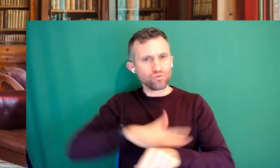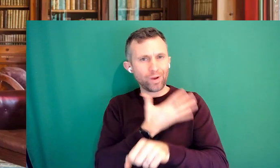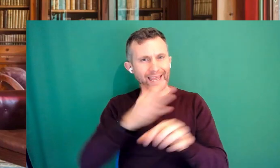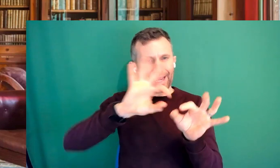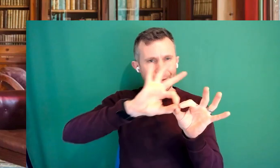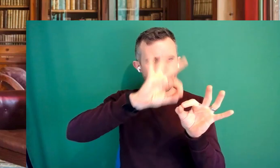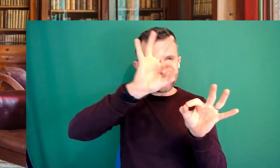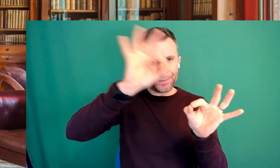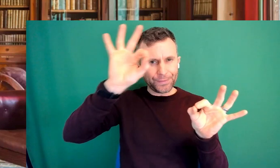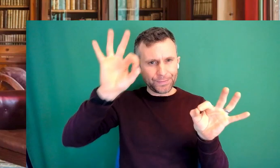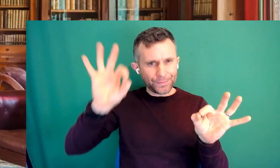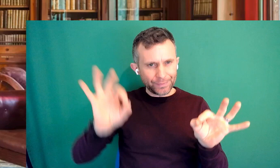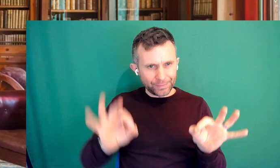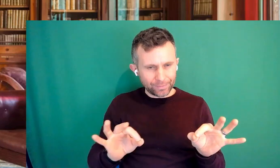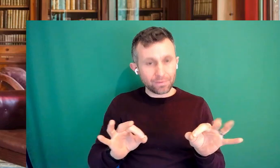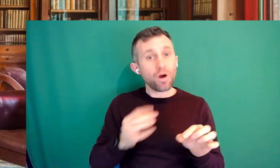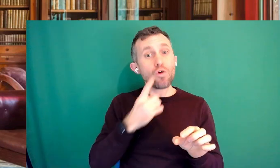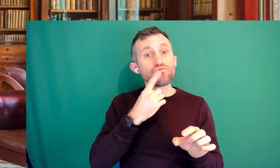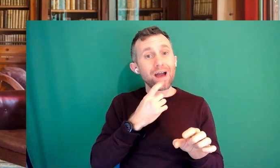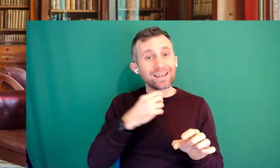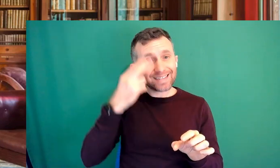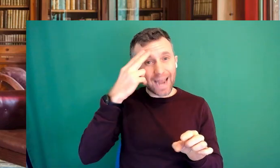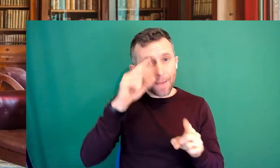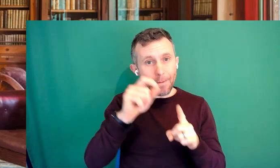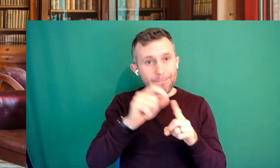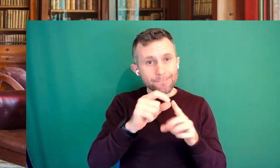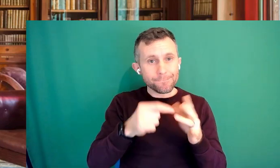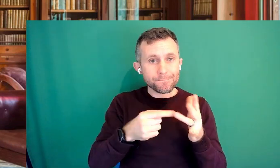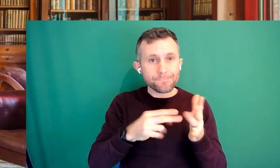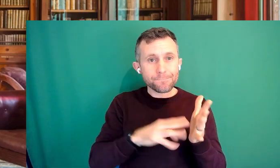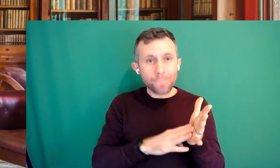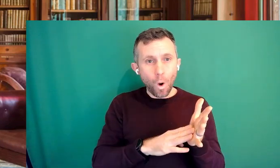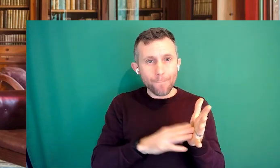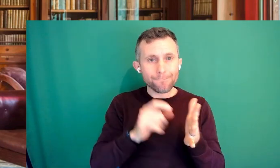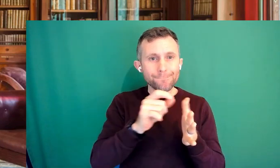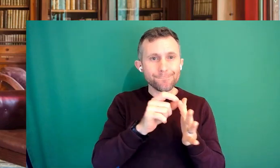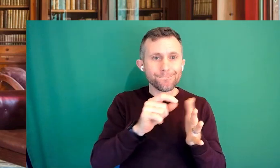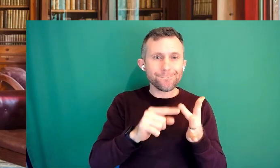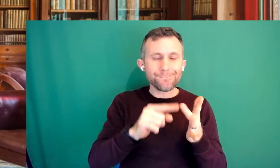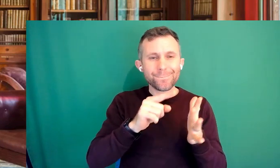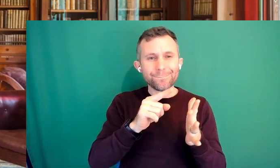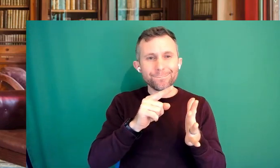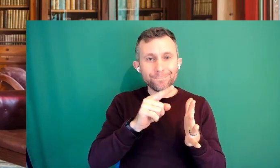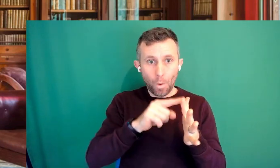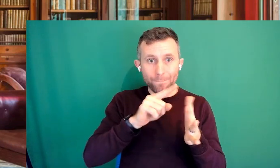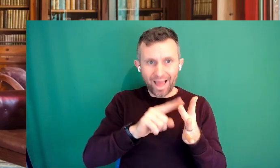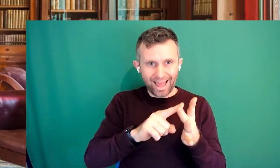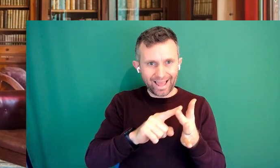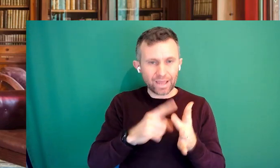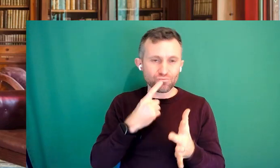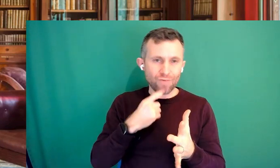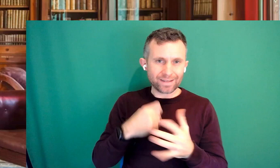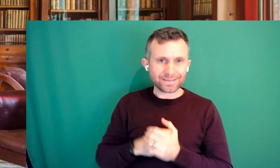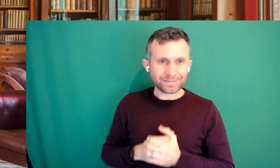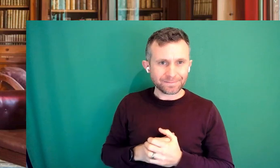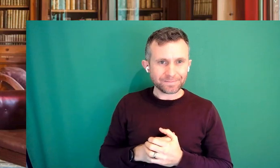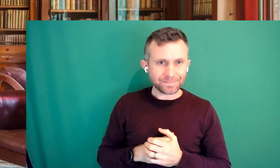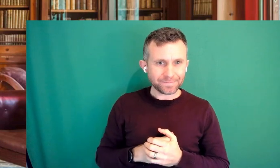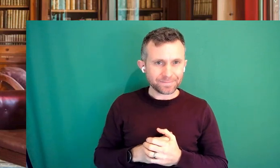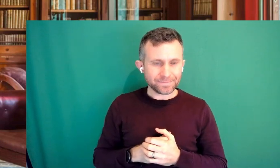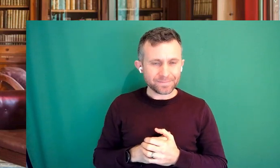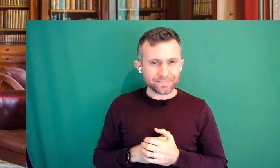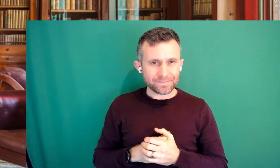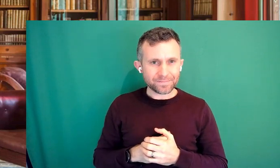completely full of books. On top of the bookshelves are Greek vases. Some are original, but others are 18th